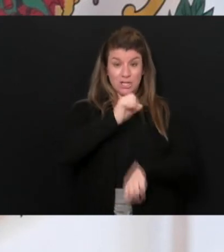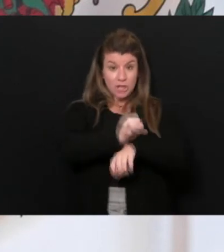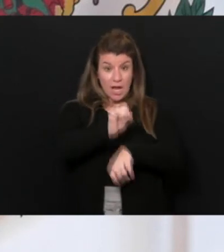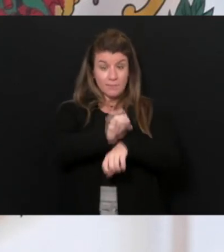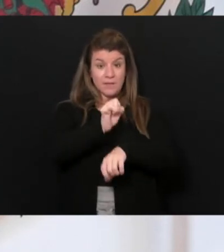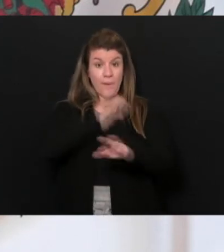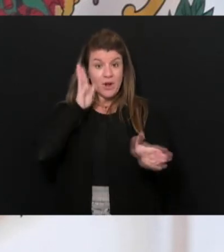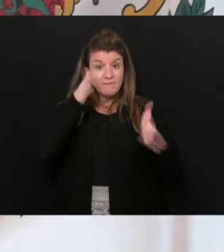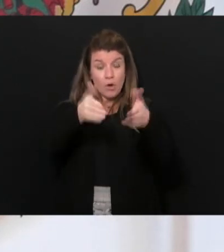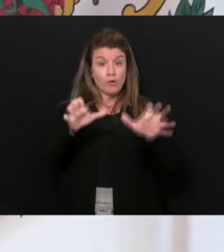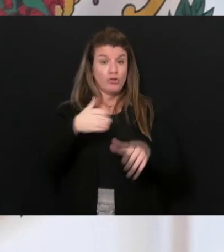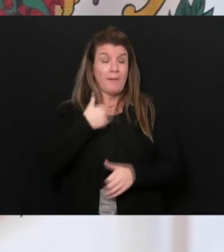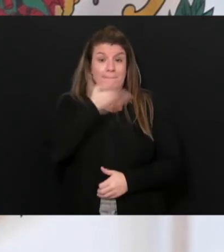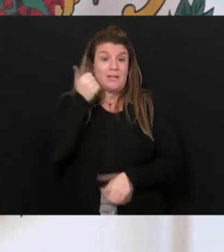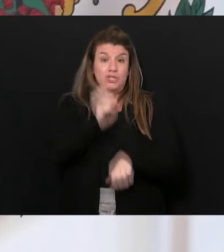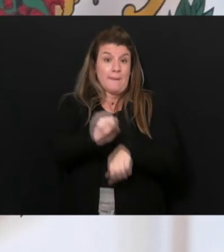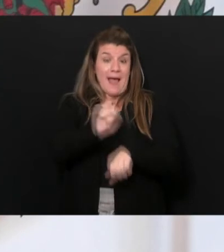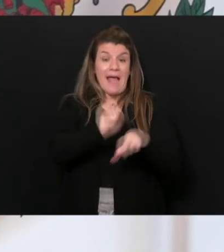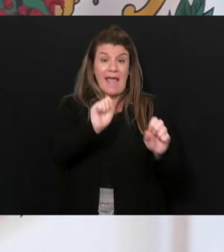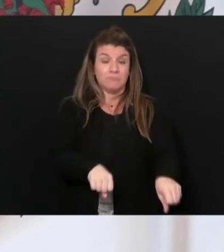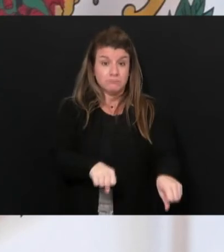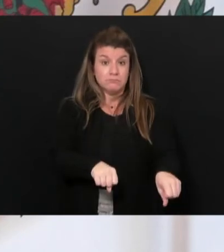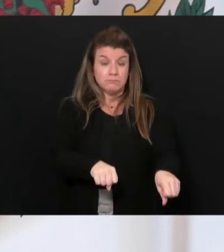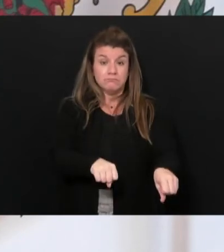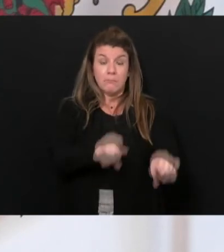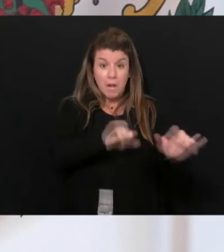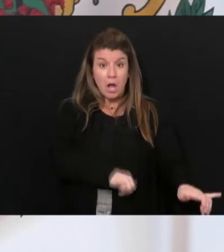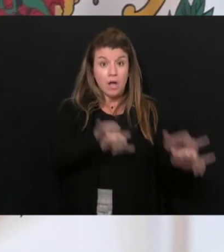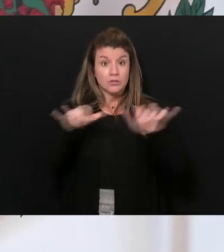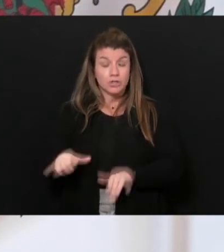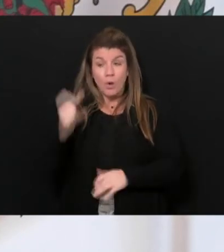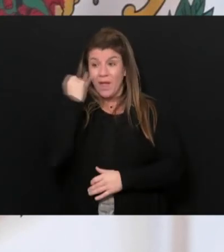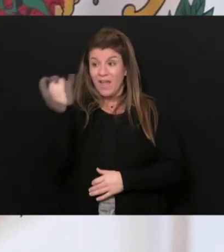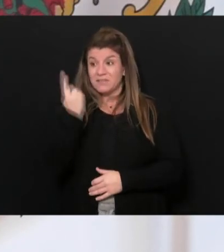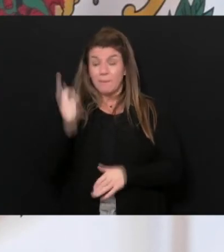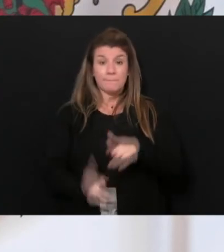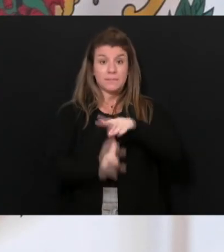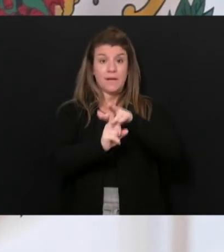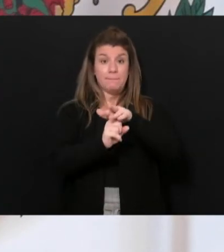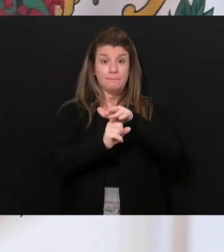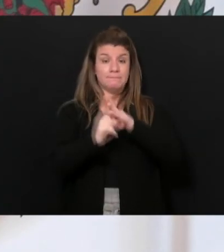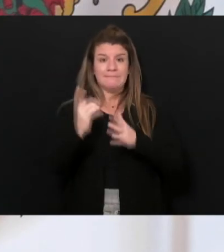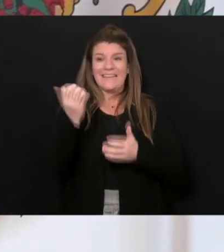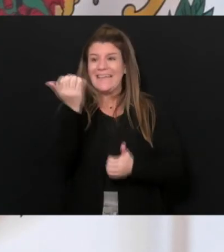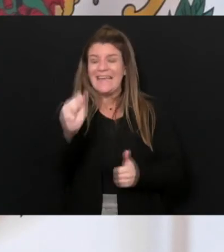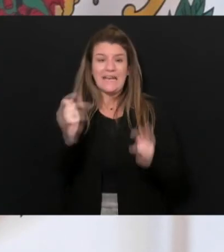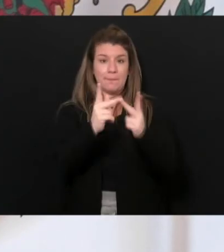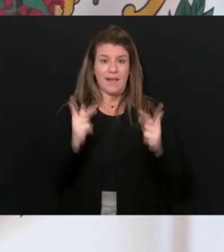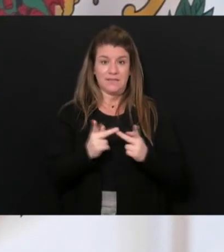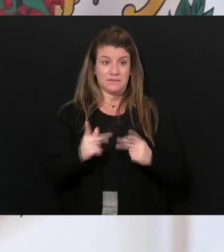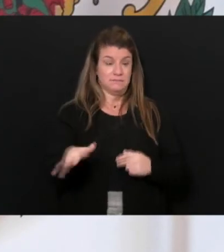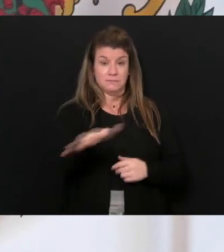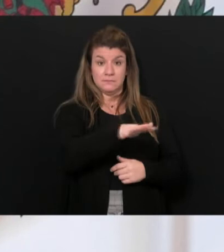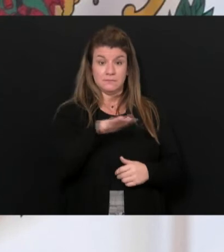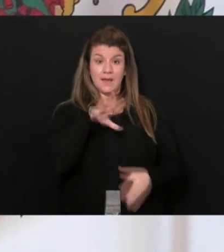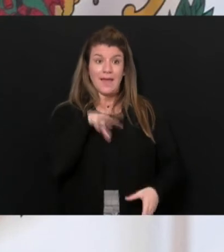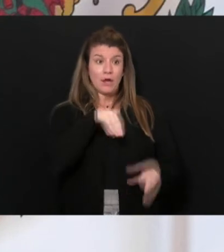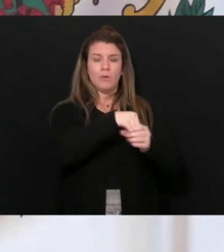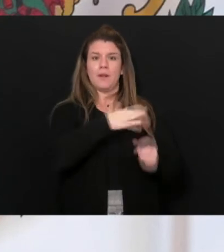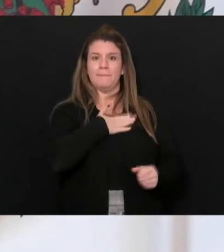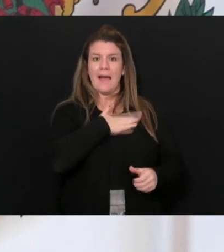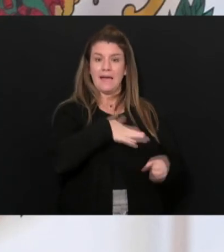I possibly can. And at the same time, if there's something wrong with somewhere in my neighborhood that or